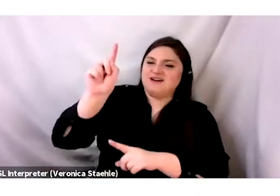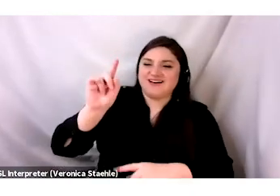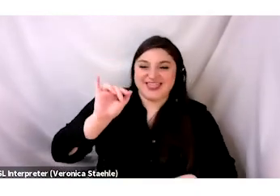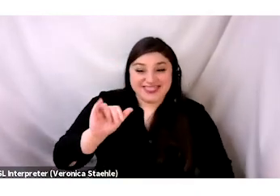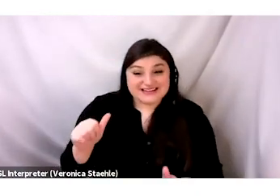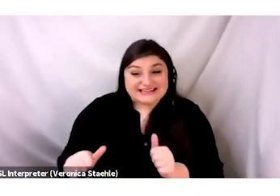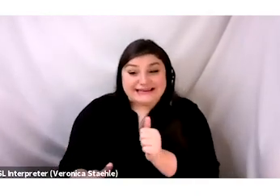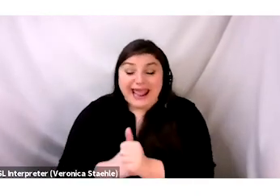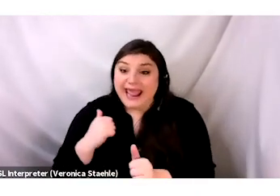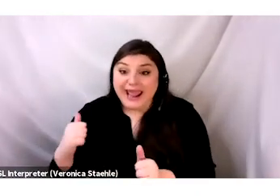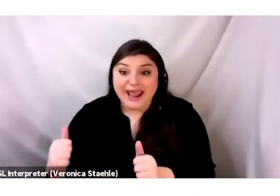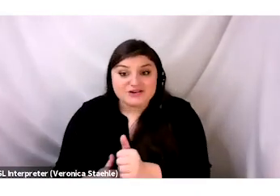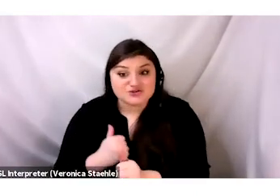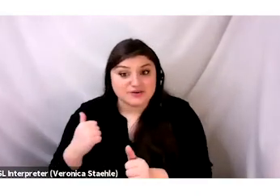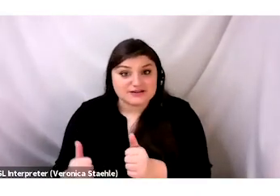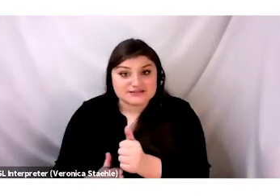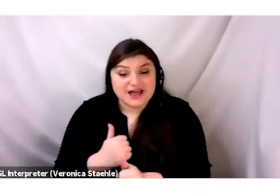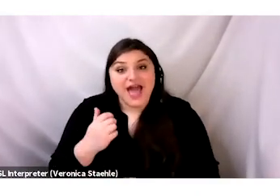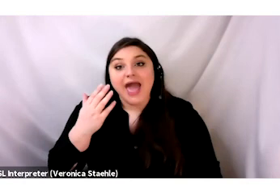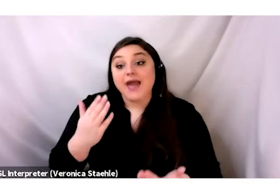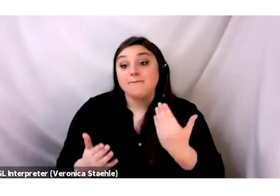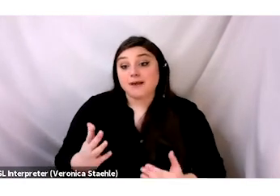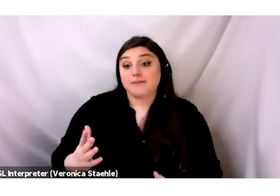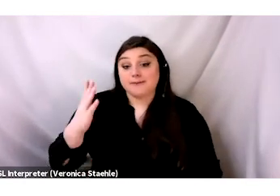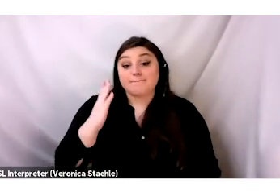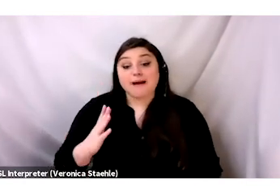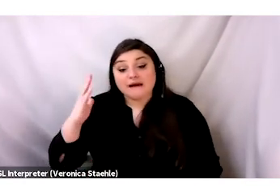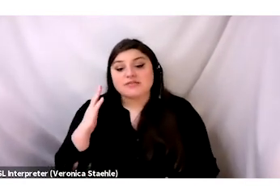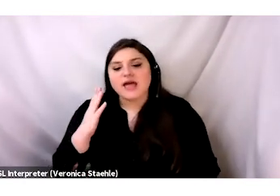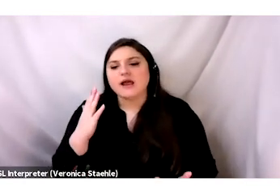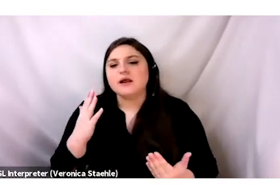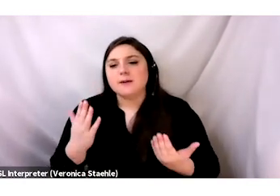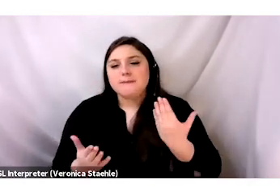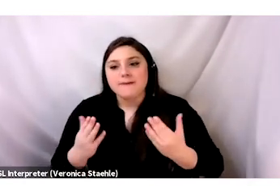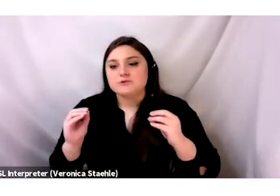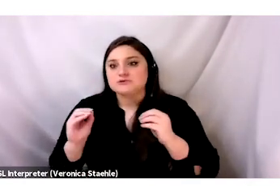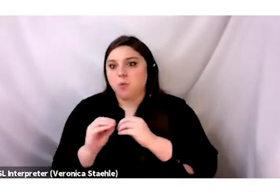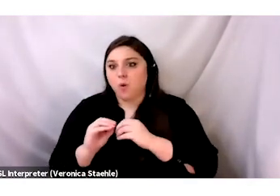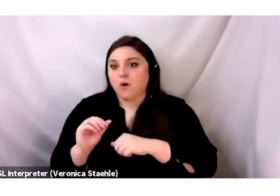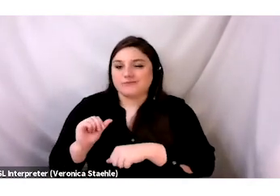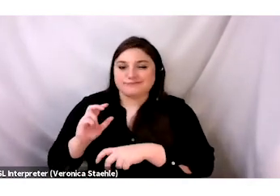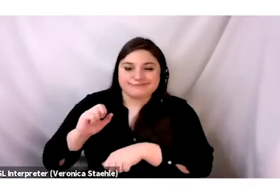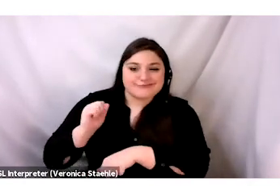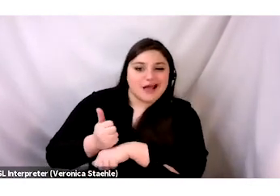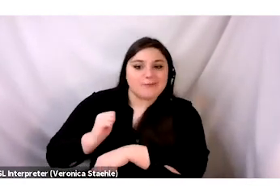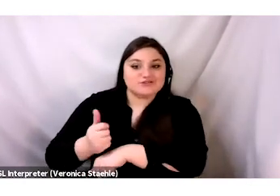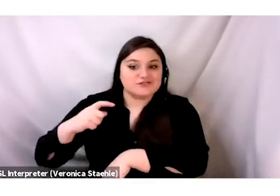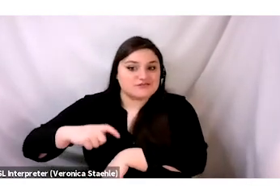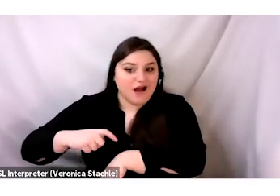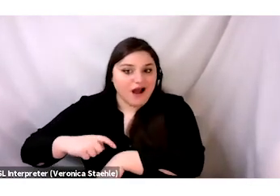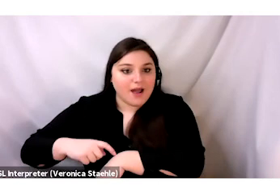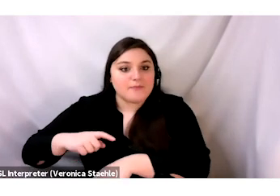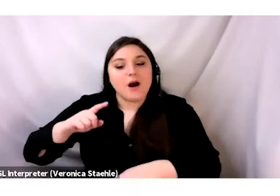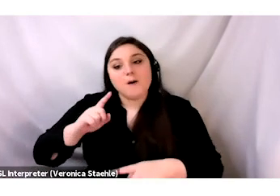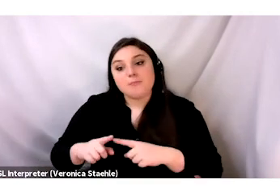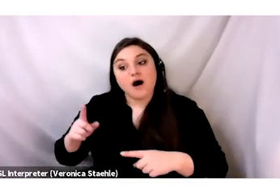I think for a long time, especially when these processes were maybe more actively being established,